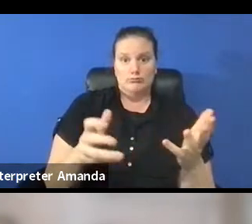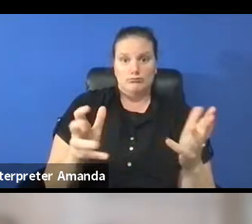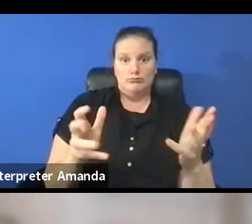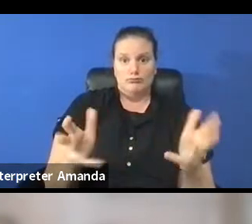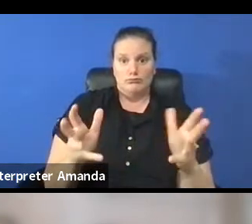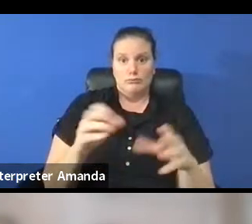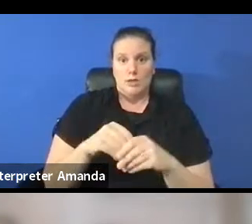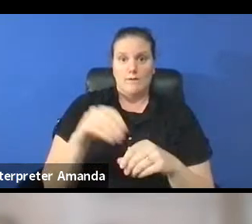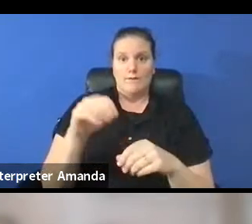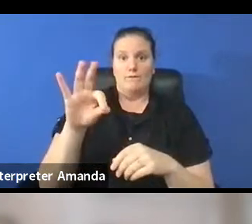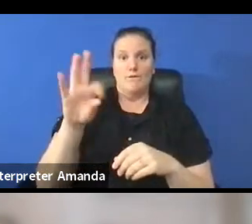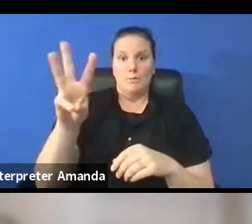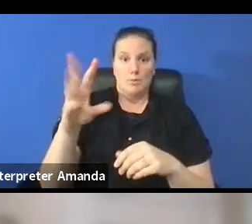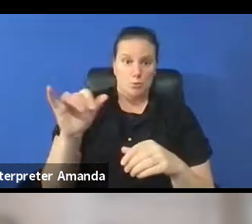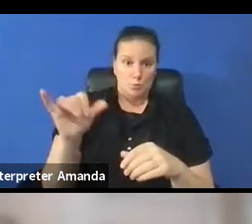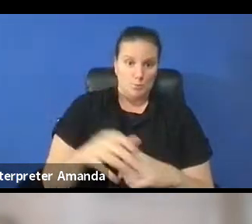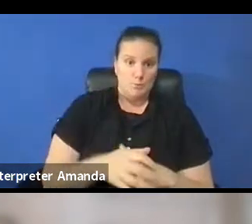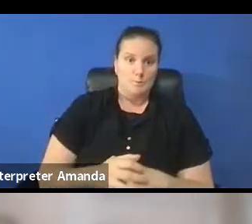this framework as well?